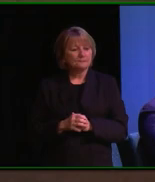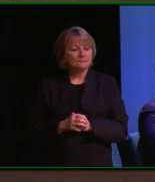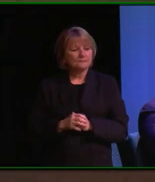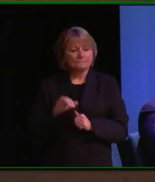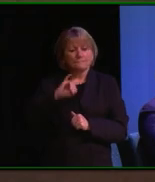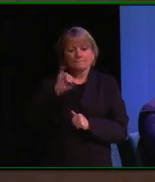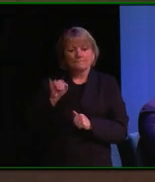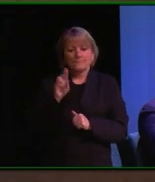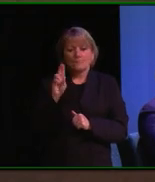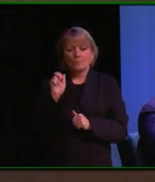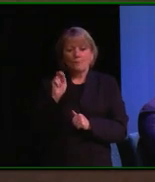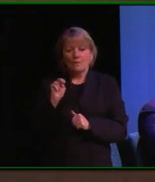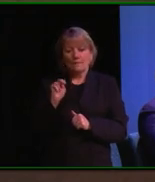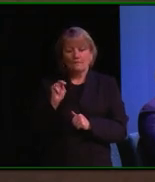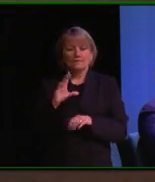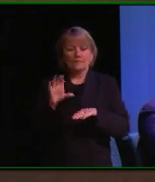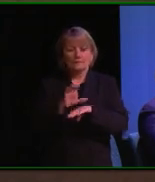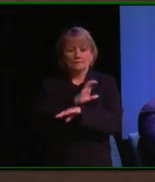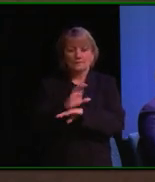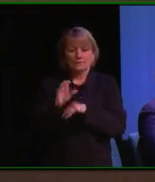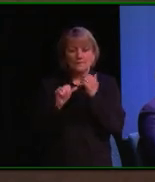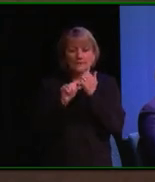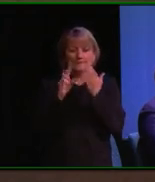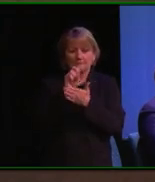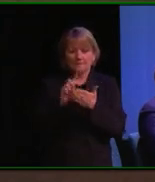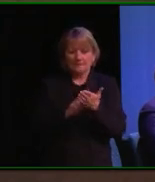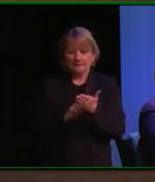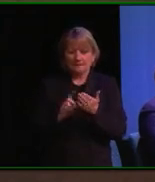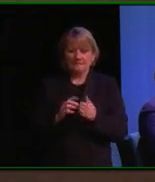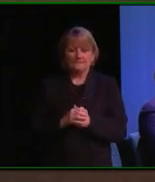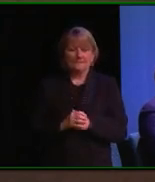Juan David Wheel, Computer Aided Design.